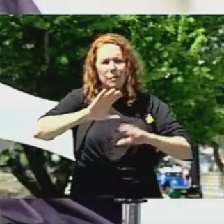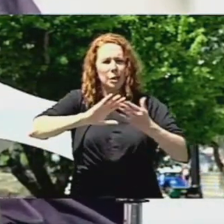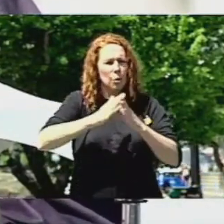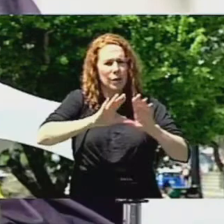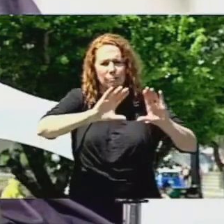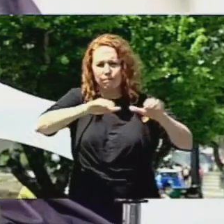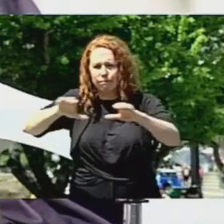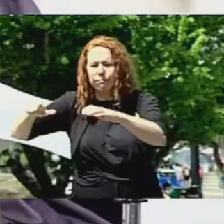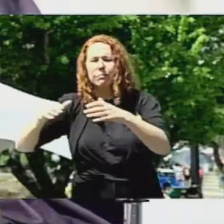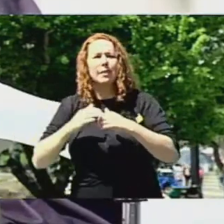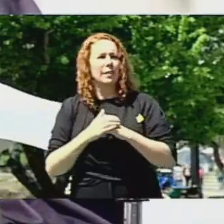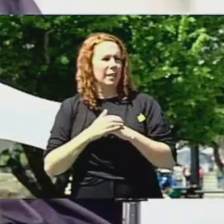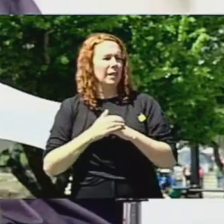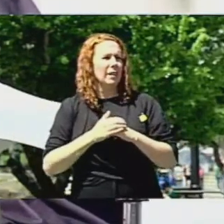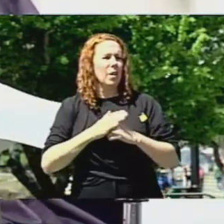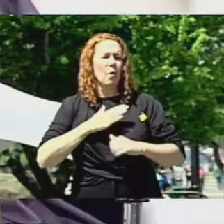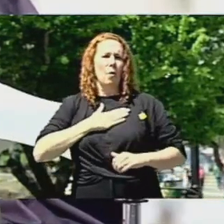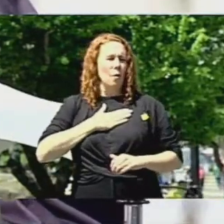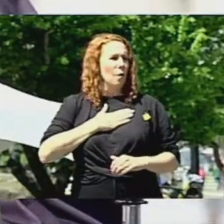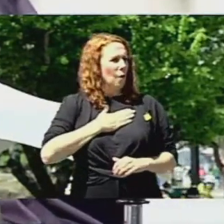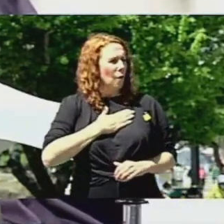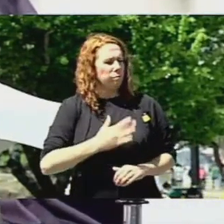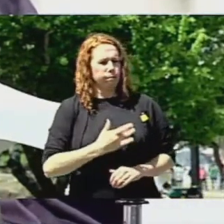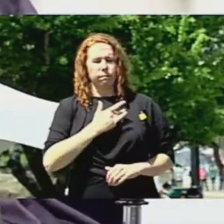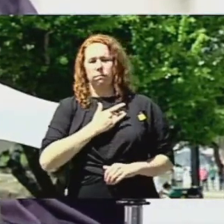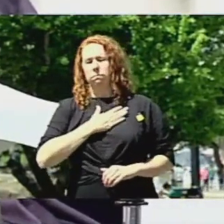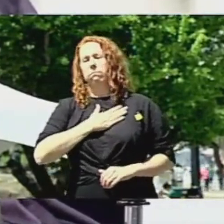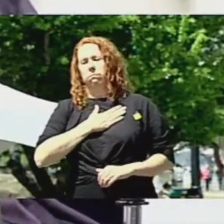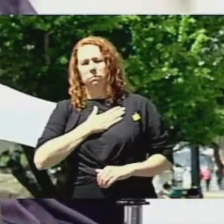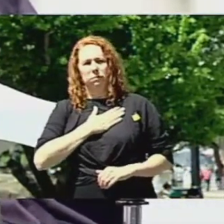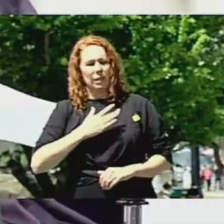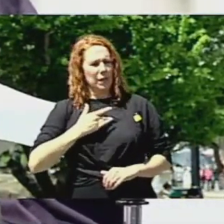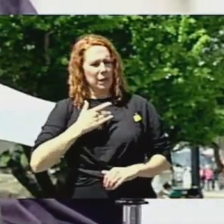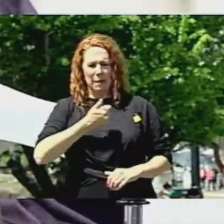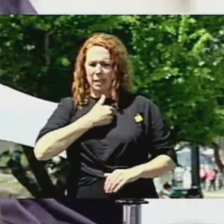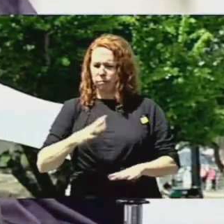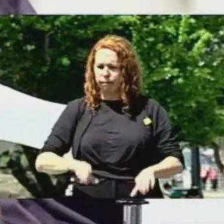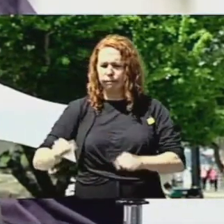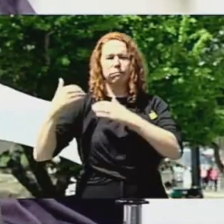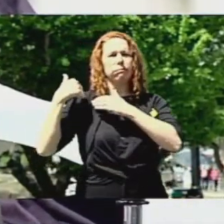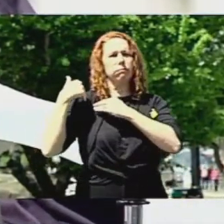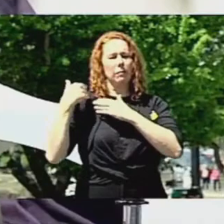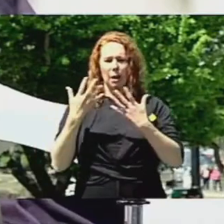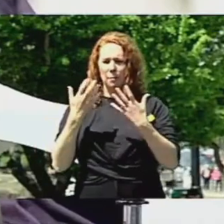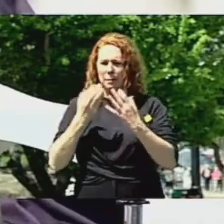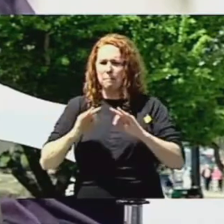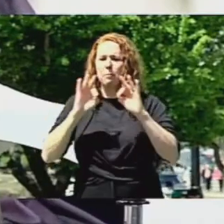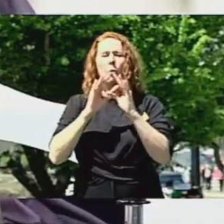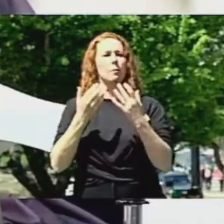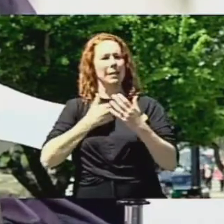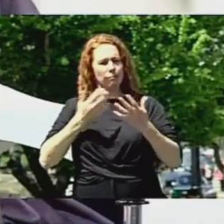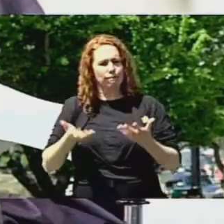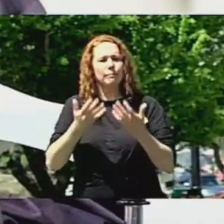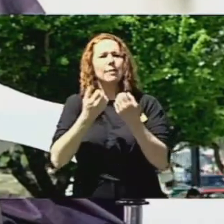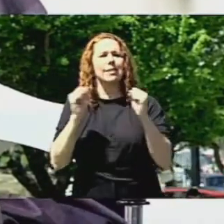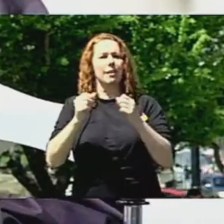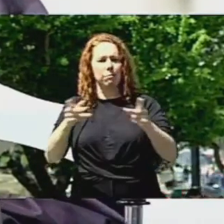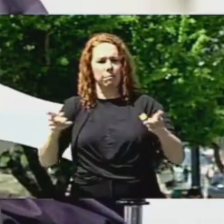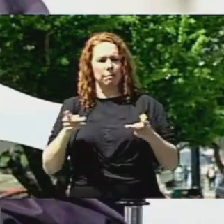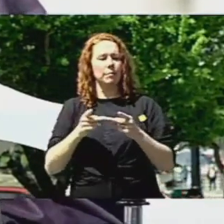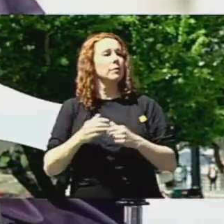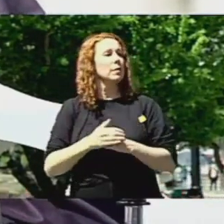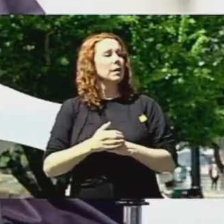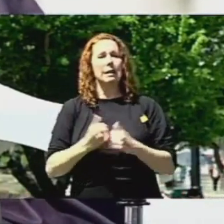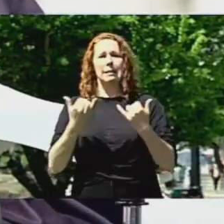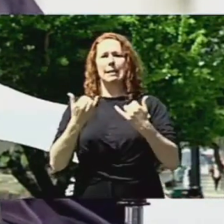of punctuality towards these topics. I also feel a great sense of duty to do my part in creating these safe spaces. So today, I'm